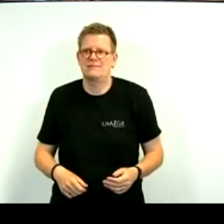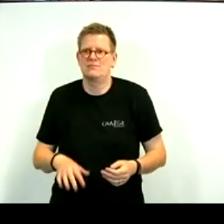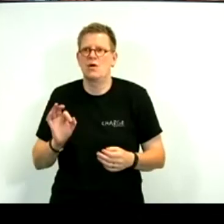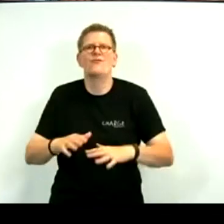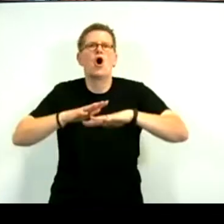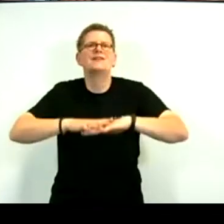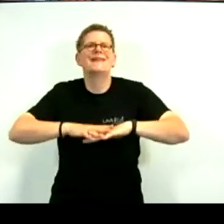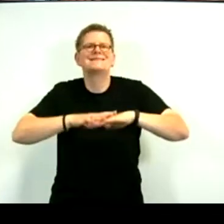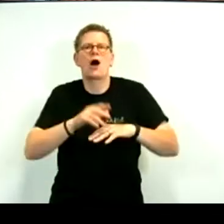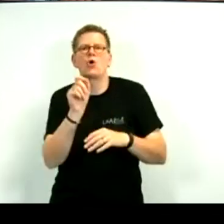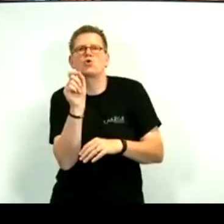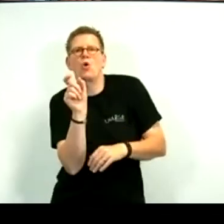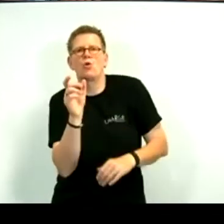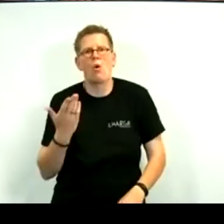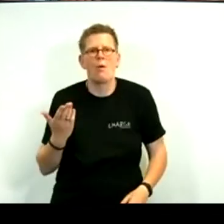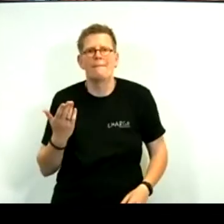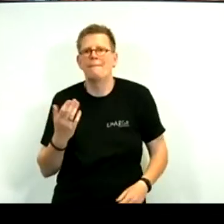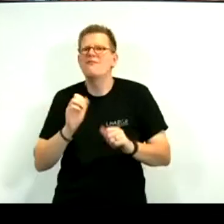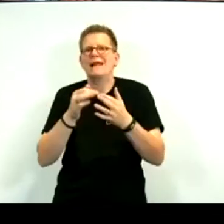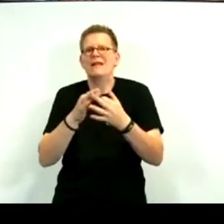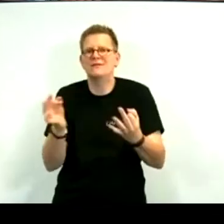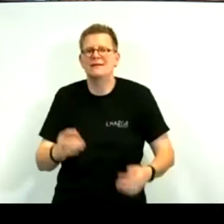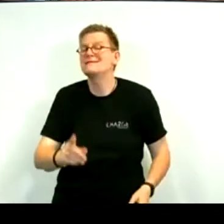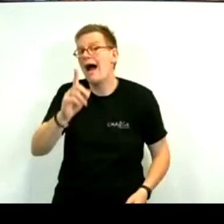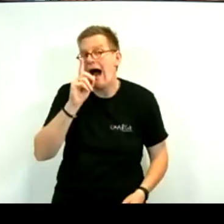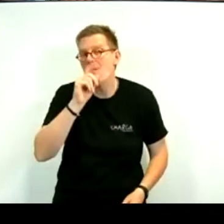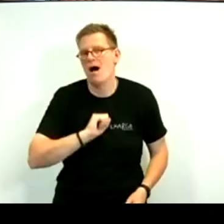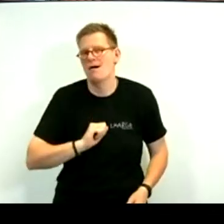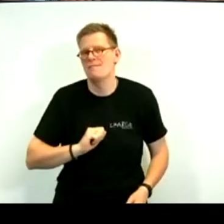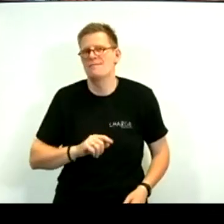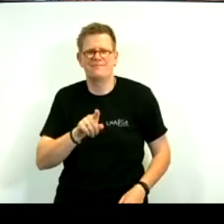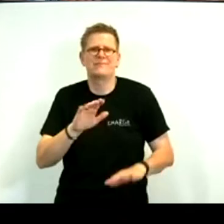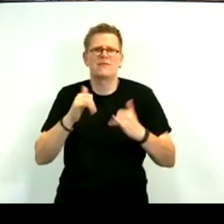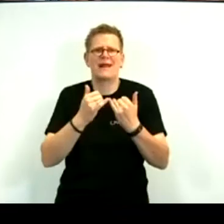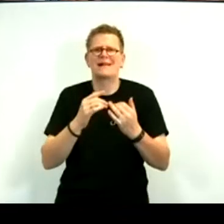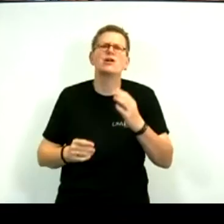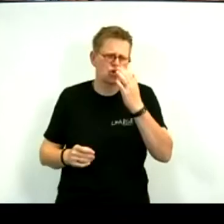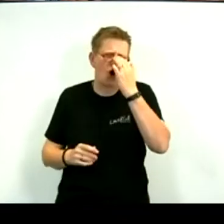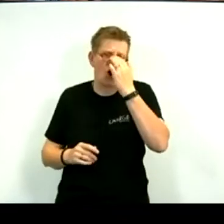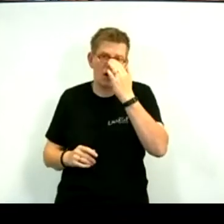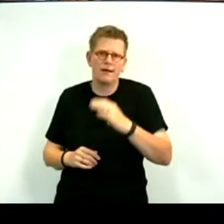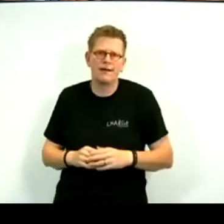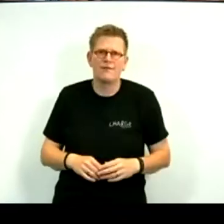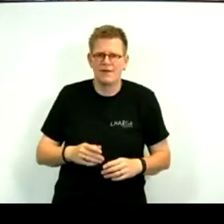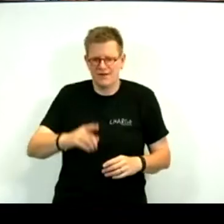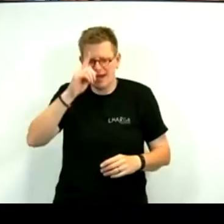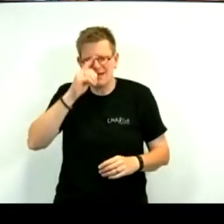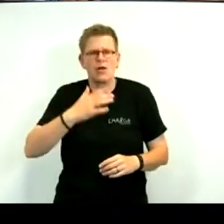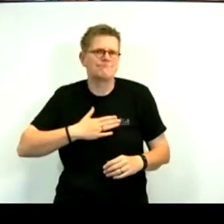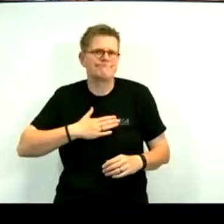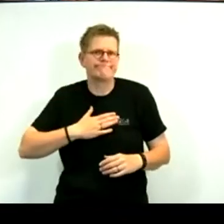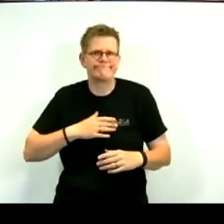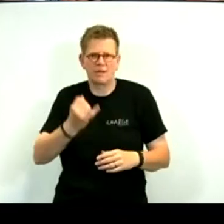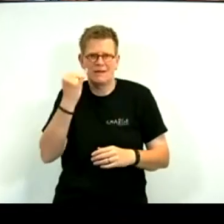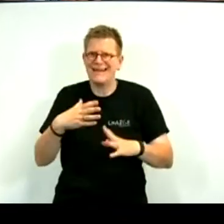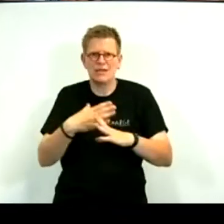might mean, I don't think my child sees things in focus very, very clearly. So you do need to explain that's